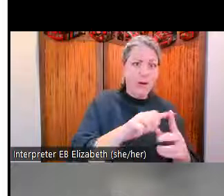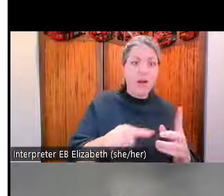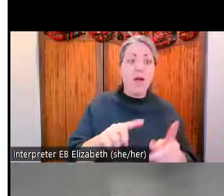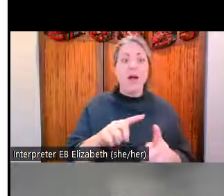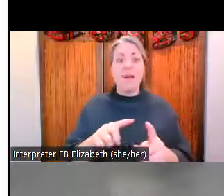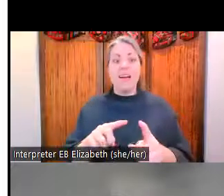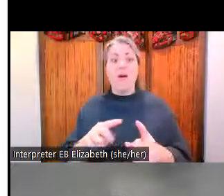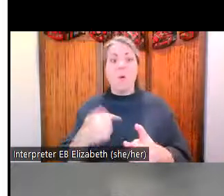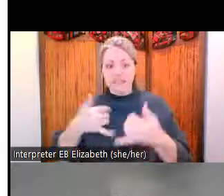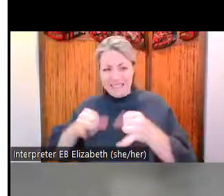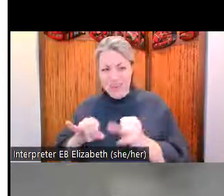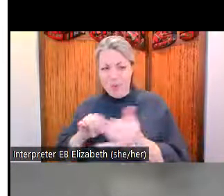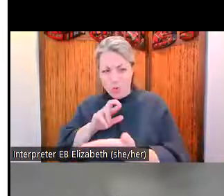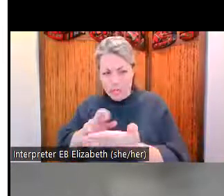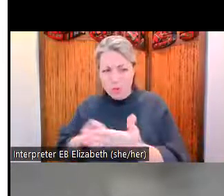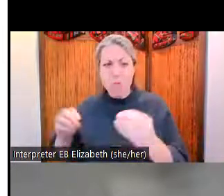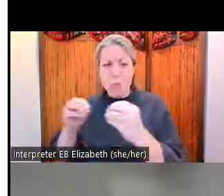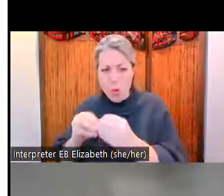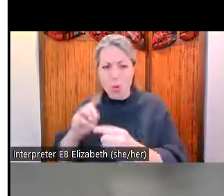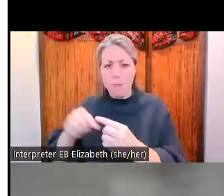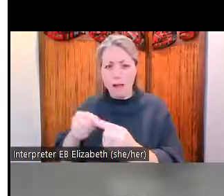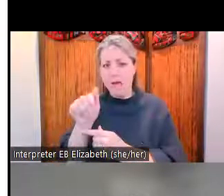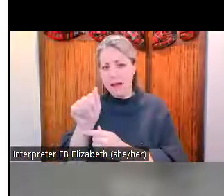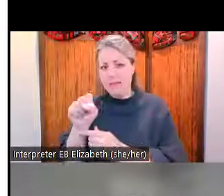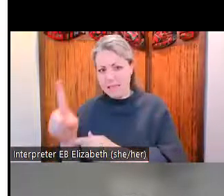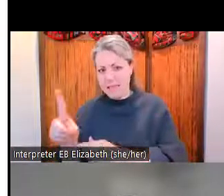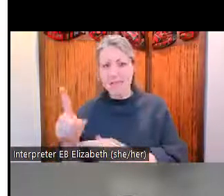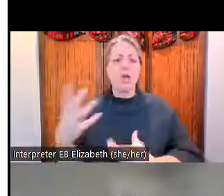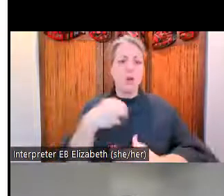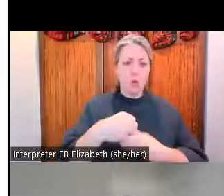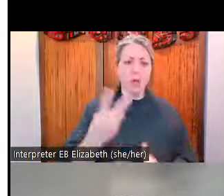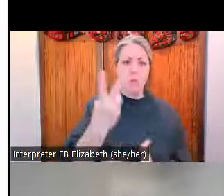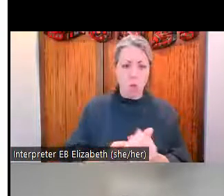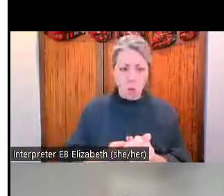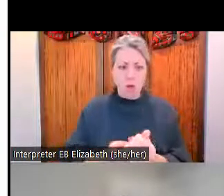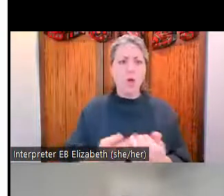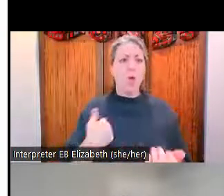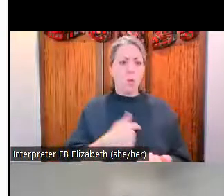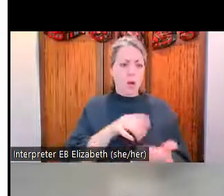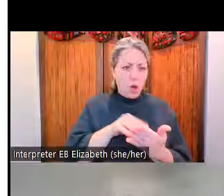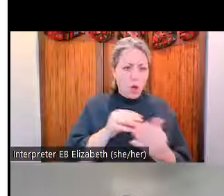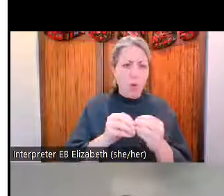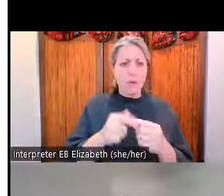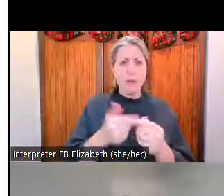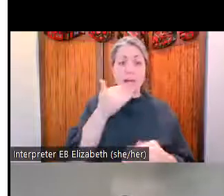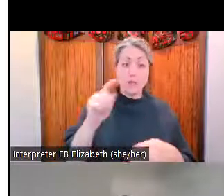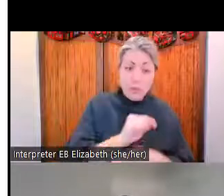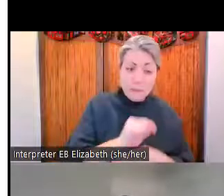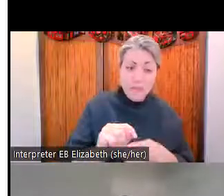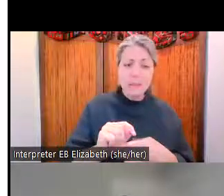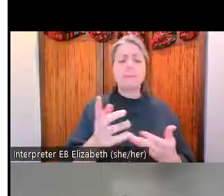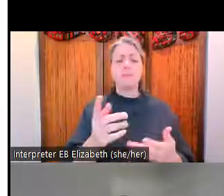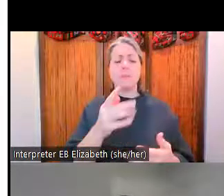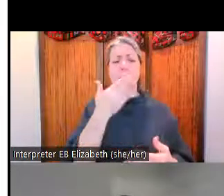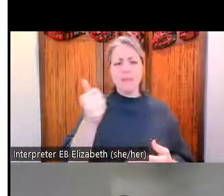short-term efficacy, tolerability, and outcomes in youth with autism and ADHD. And that's why we're having a